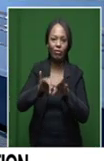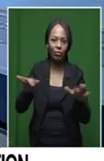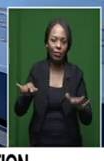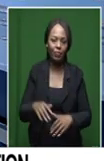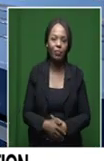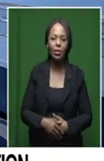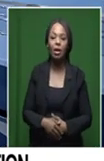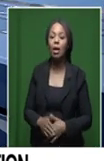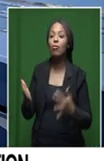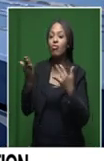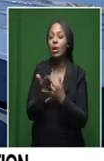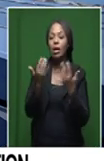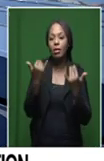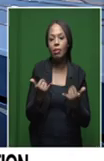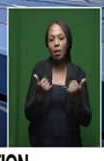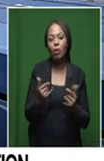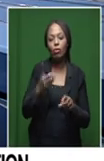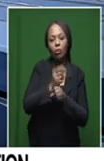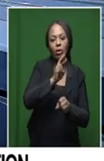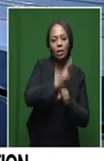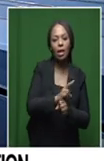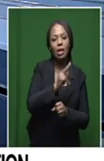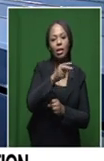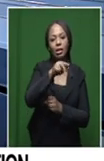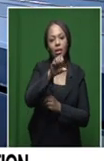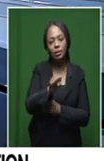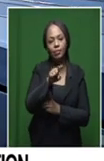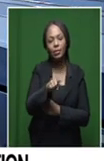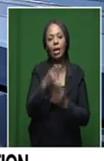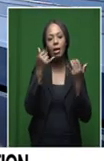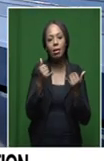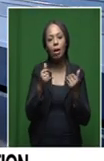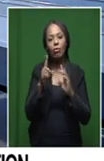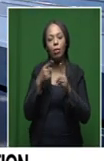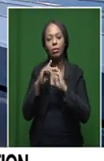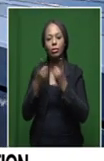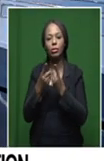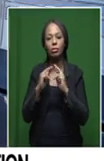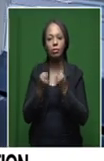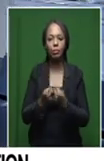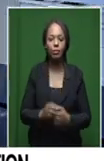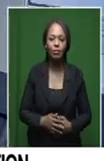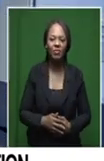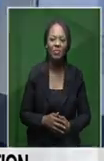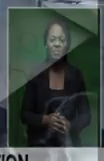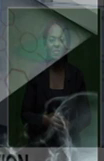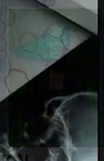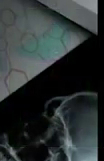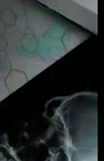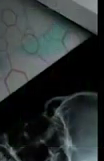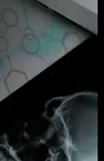break. Of course, that's Dr. Leslie Bamford, who is at the National Department of Health. Do stay tuned. We'll see you after this.